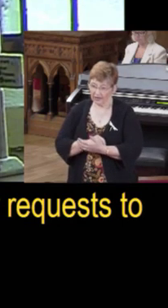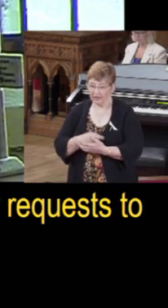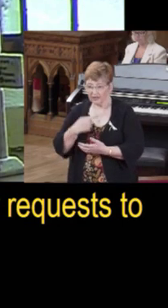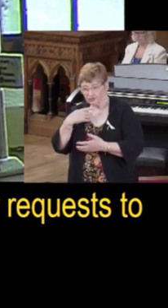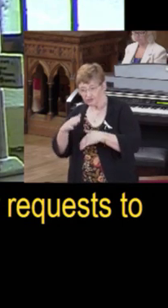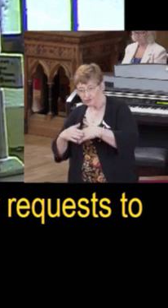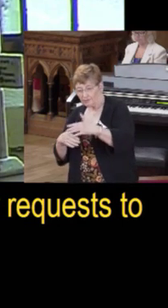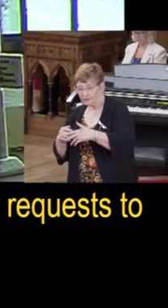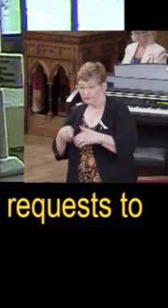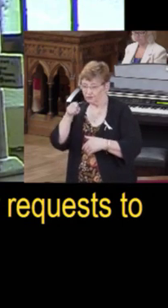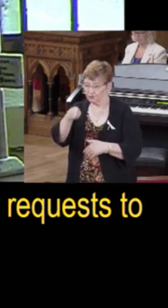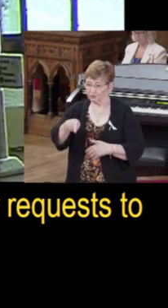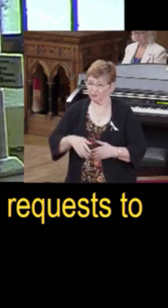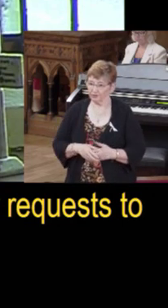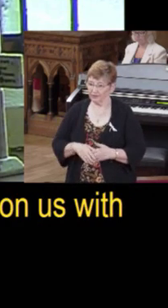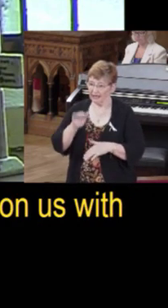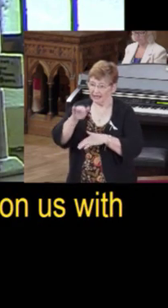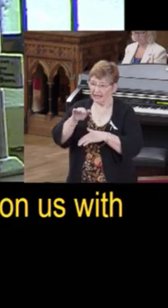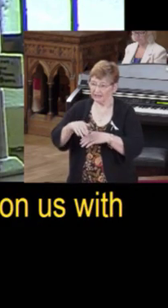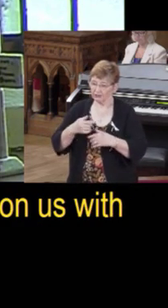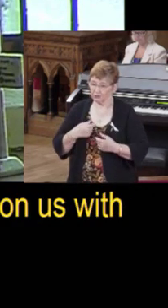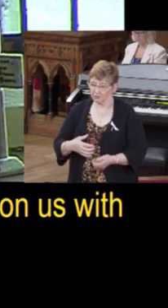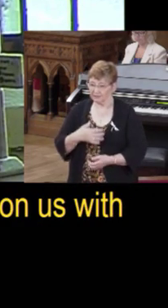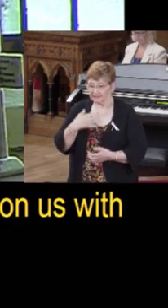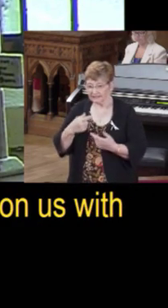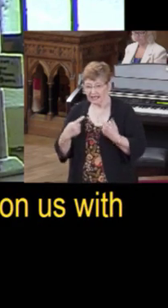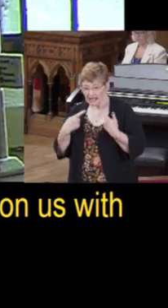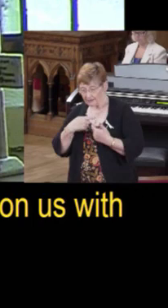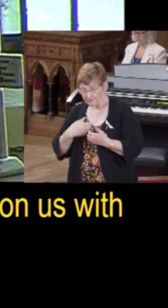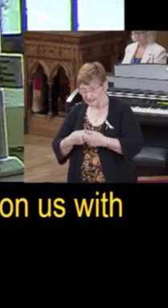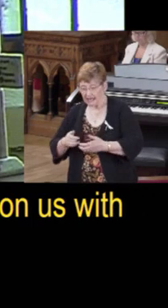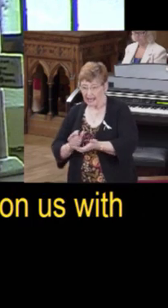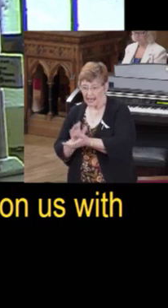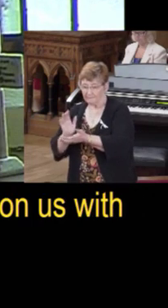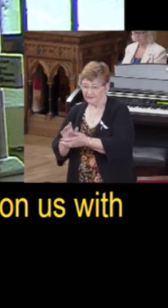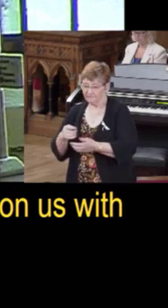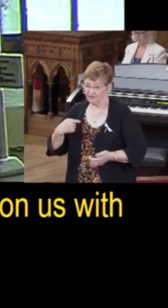you, asking that you will smile upon us with your love.